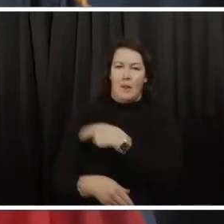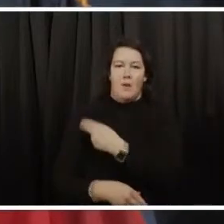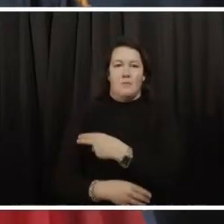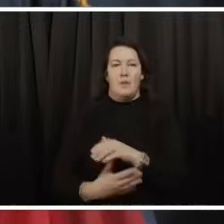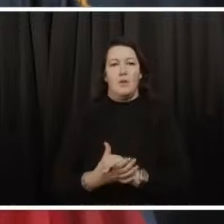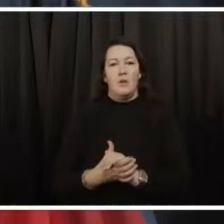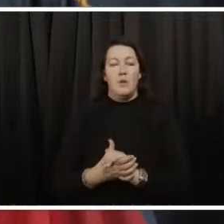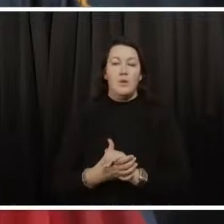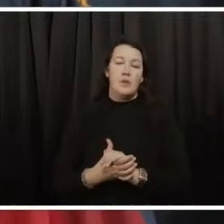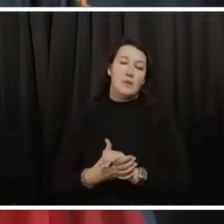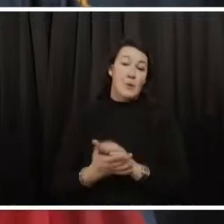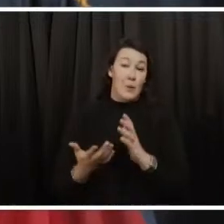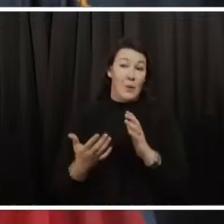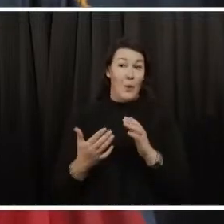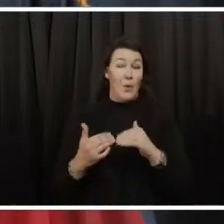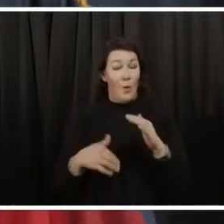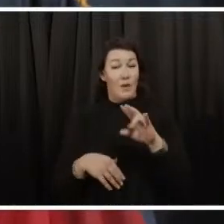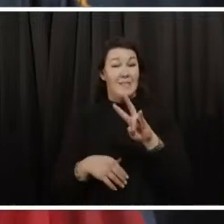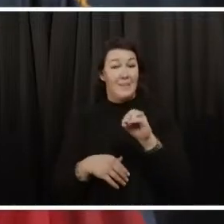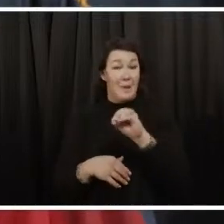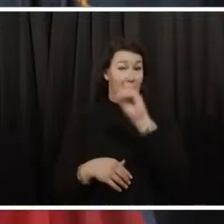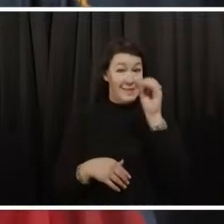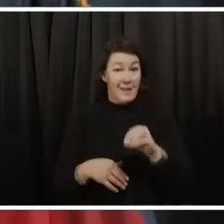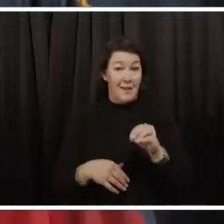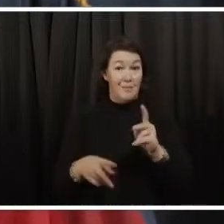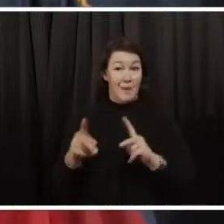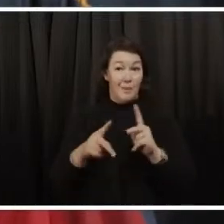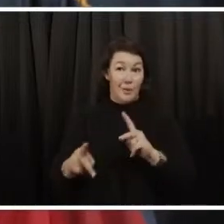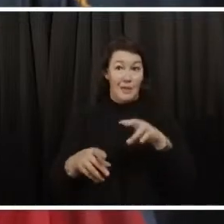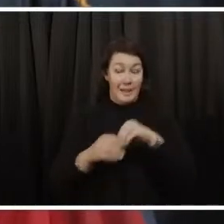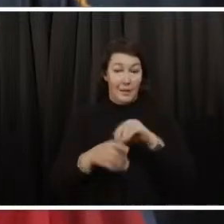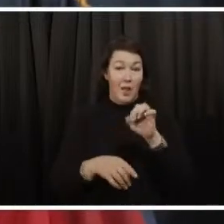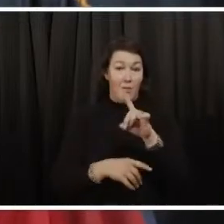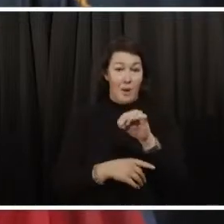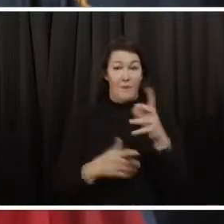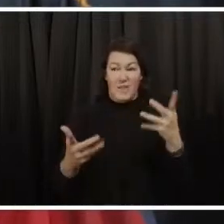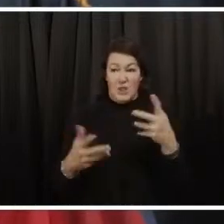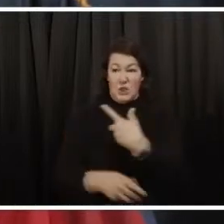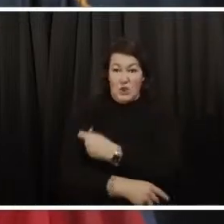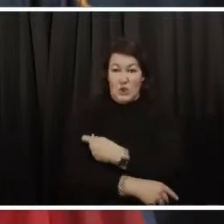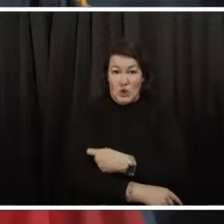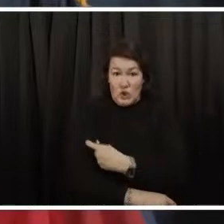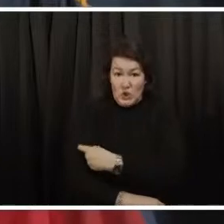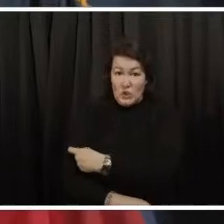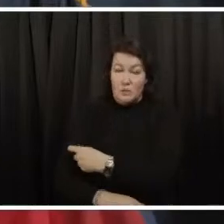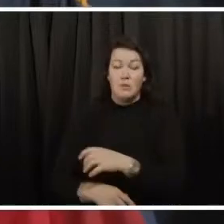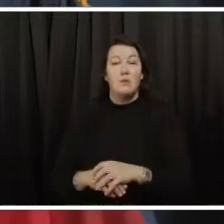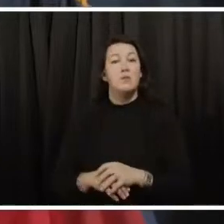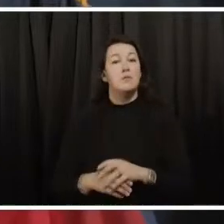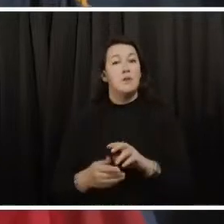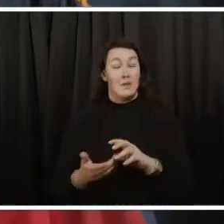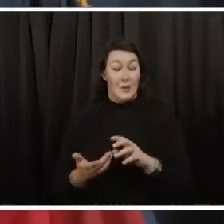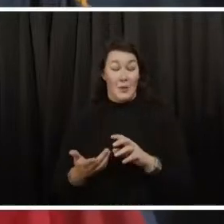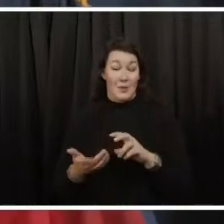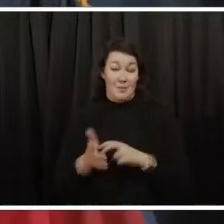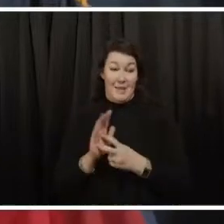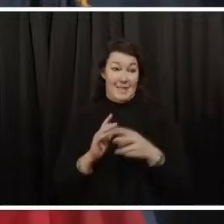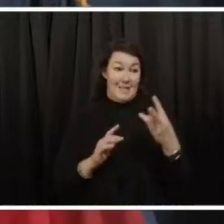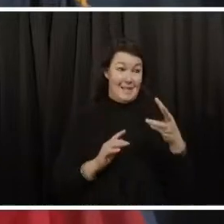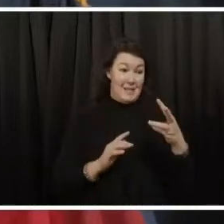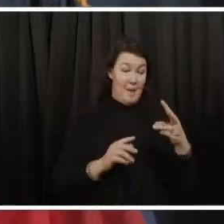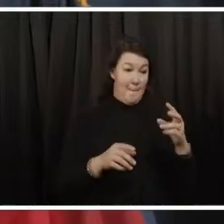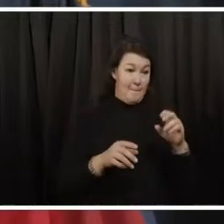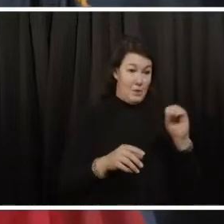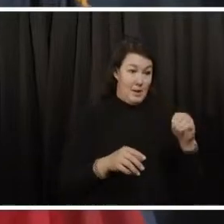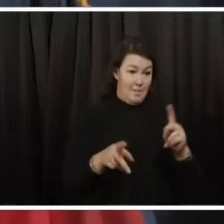themselves, over 70%, you have that 70% of the population that's only 16% of the hospitalizations, and you have this 30%